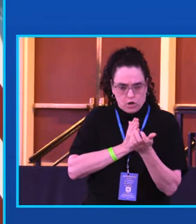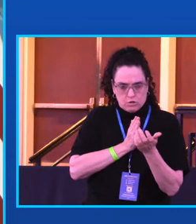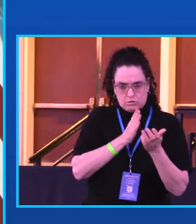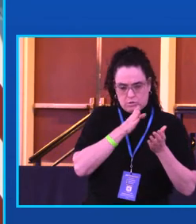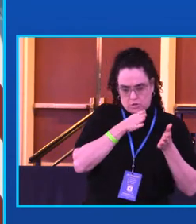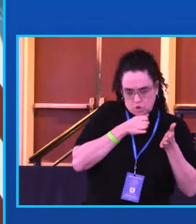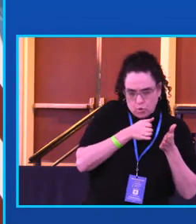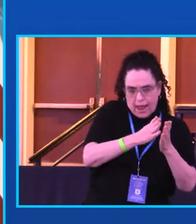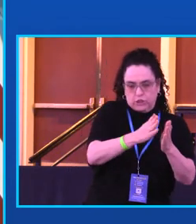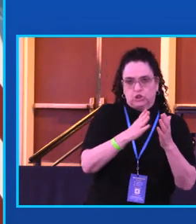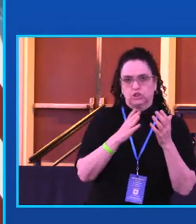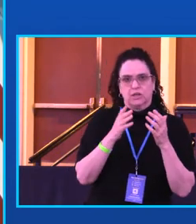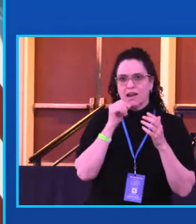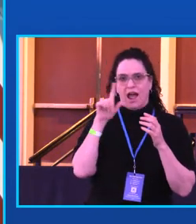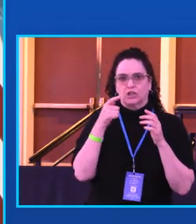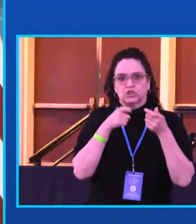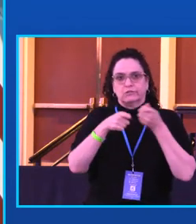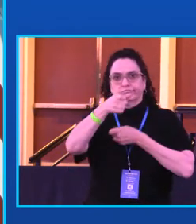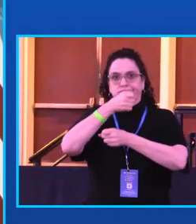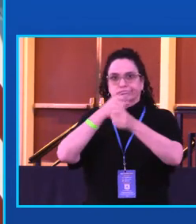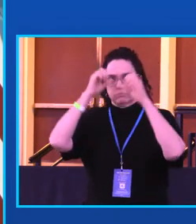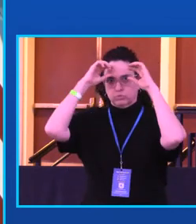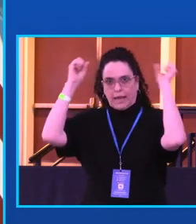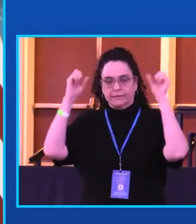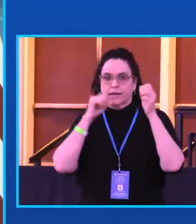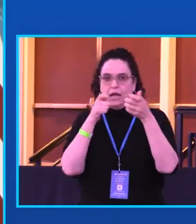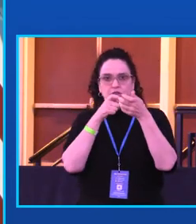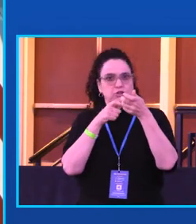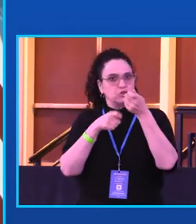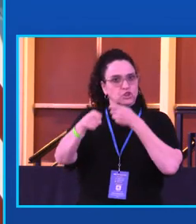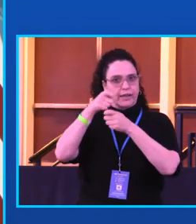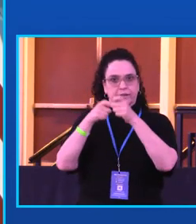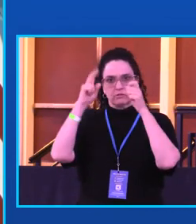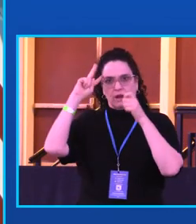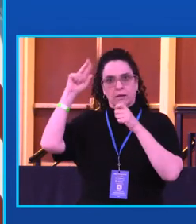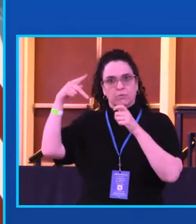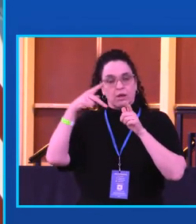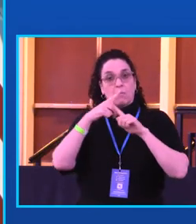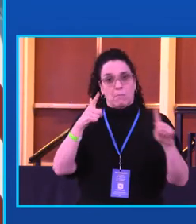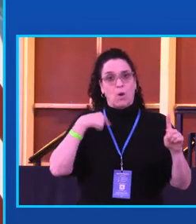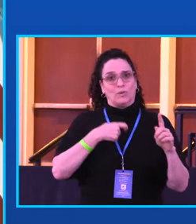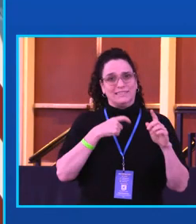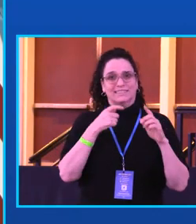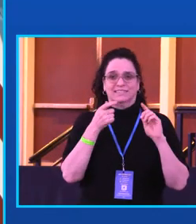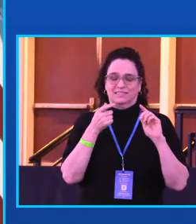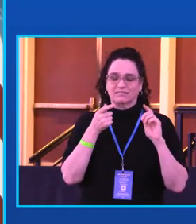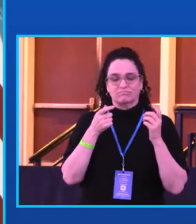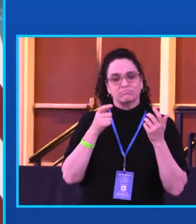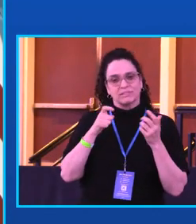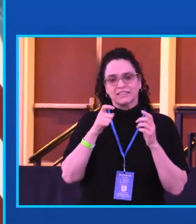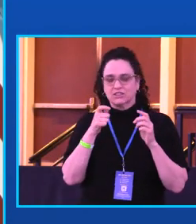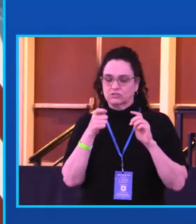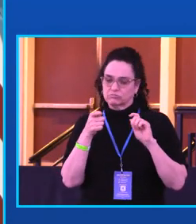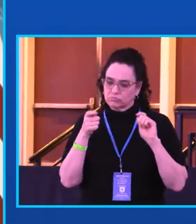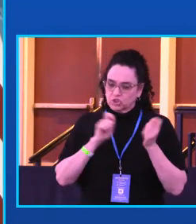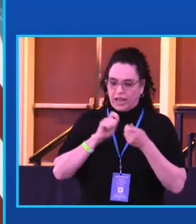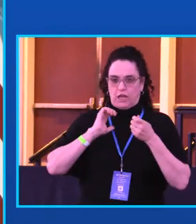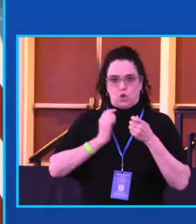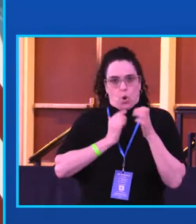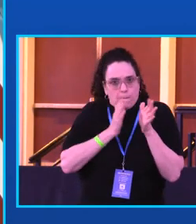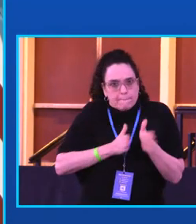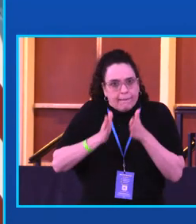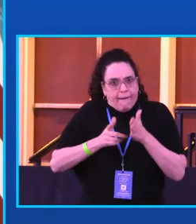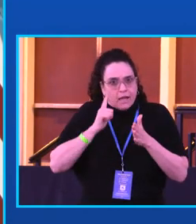And President Biden and I, then, with your help and leadership, chartered a new course for our